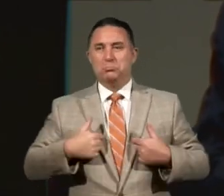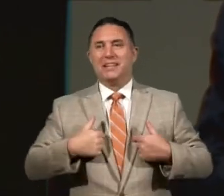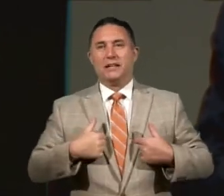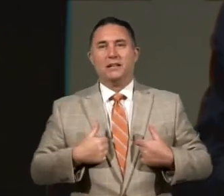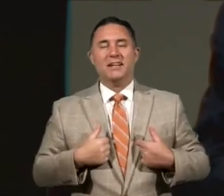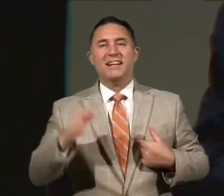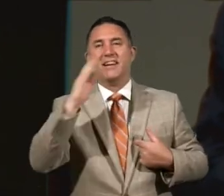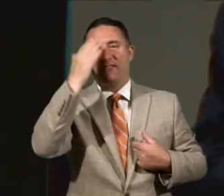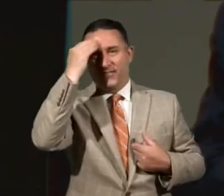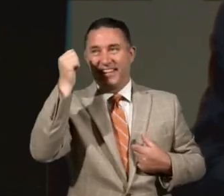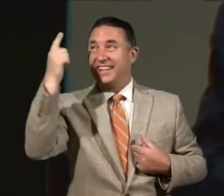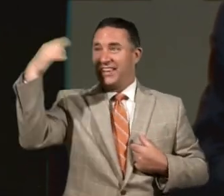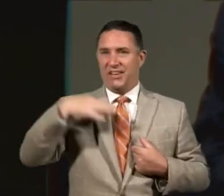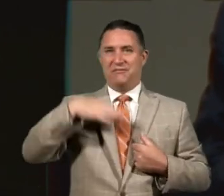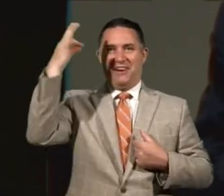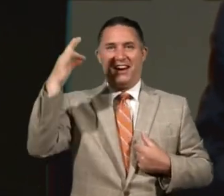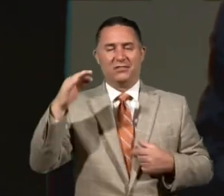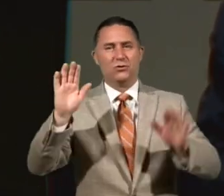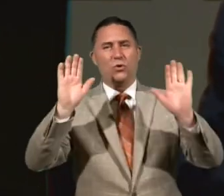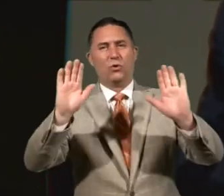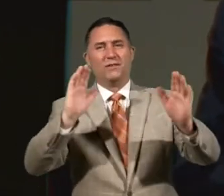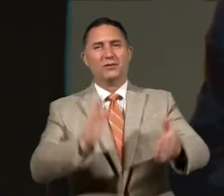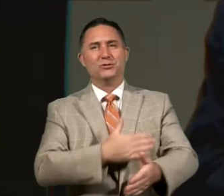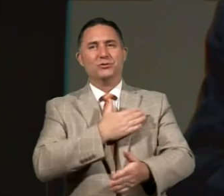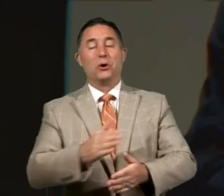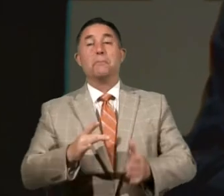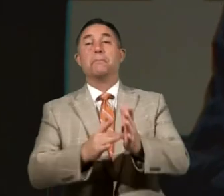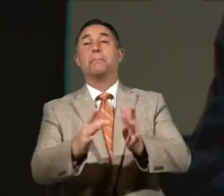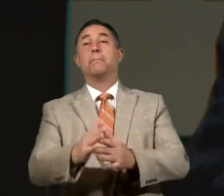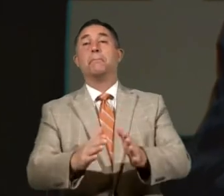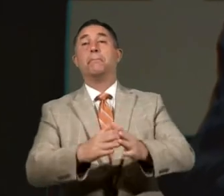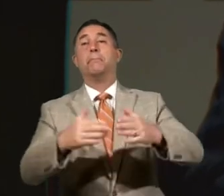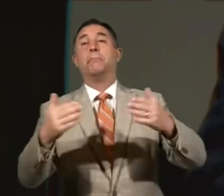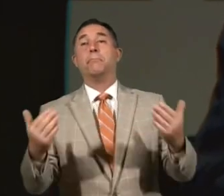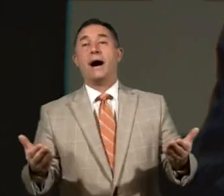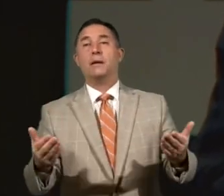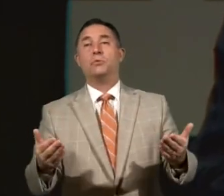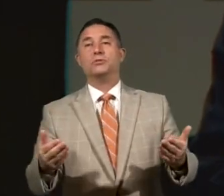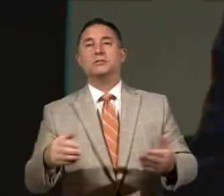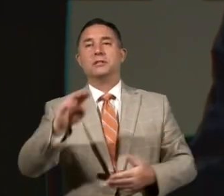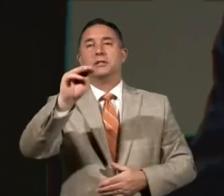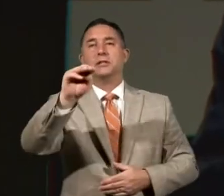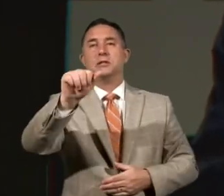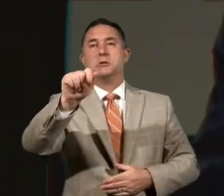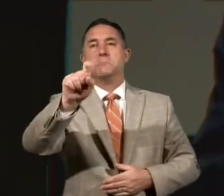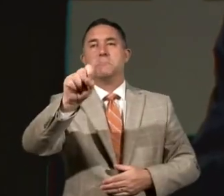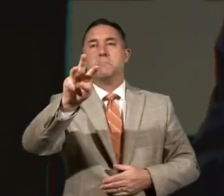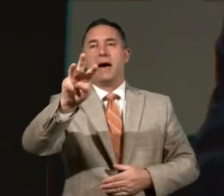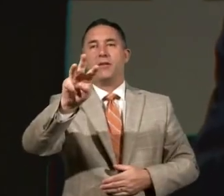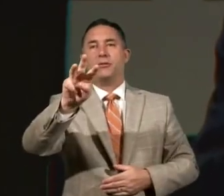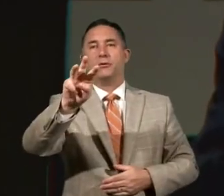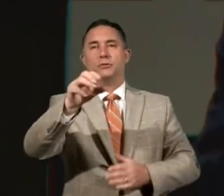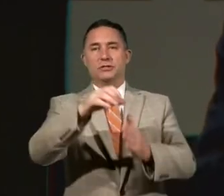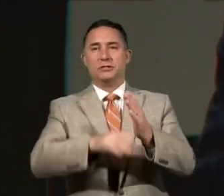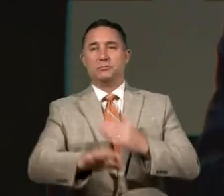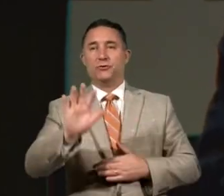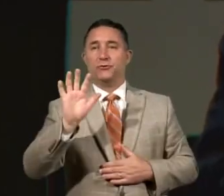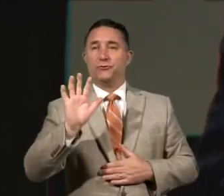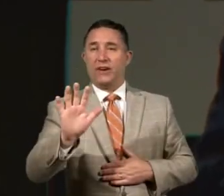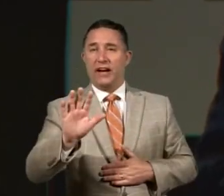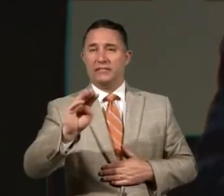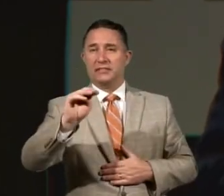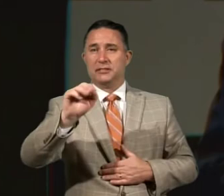never forget that. Thank you. That was wonderful. Turn in your Bibles, if you would, to the book of Matthew, the book of Matthew, chapter